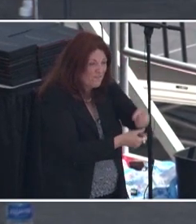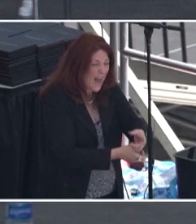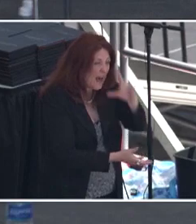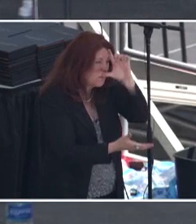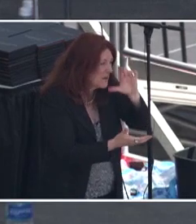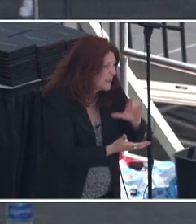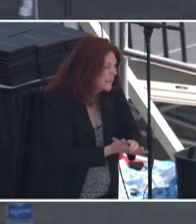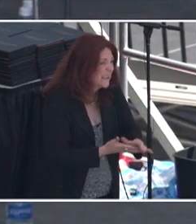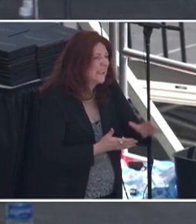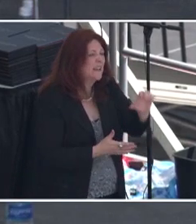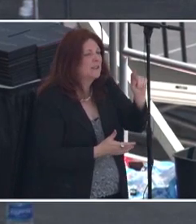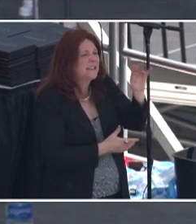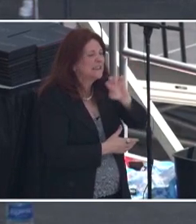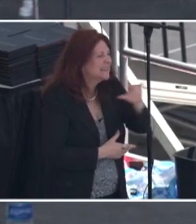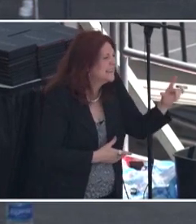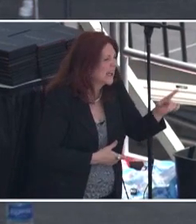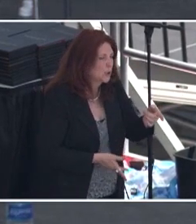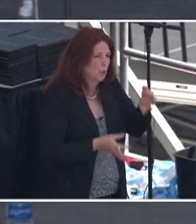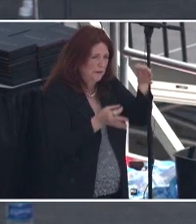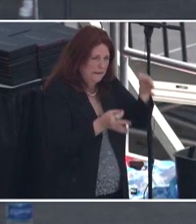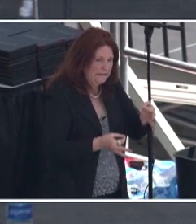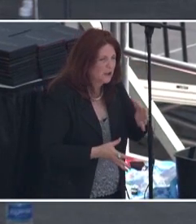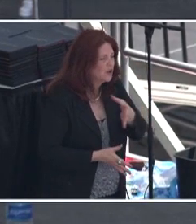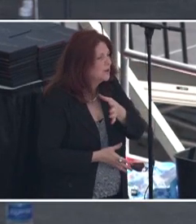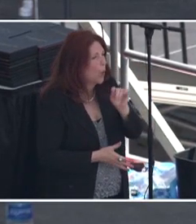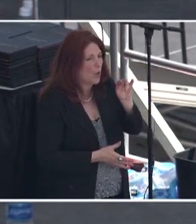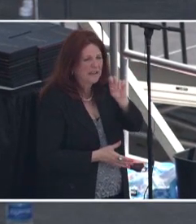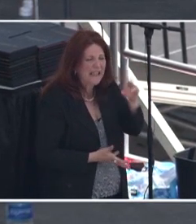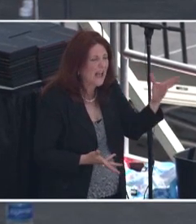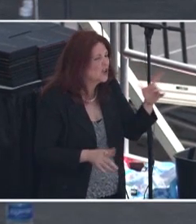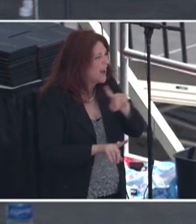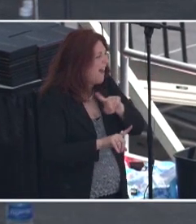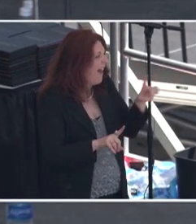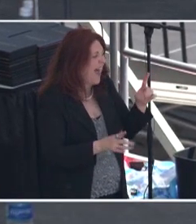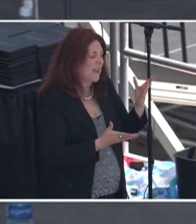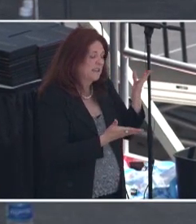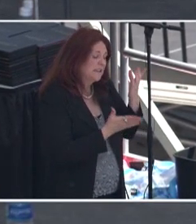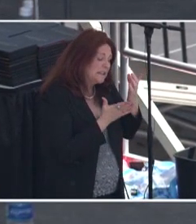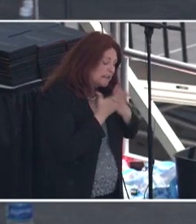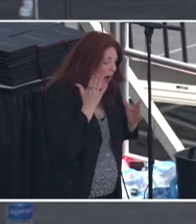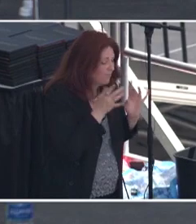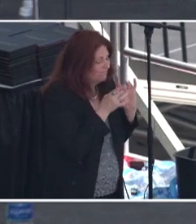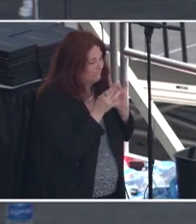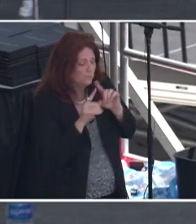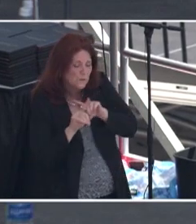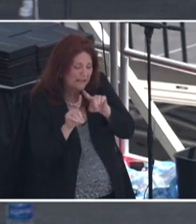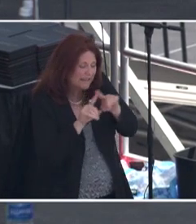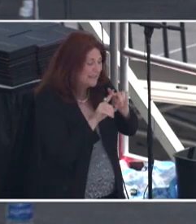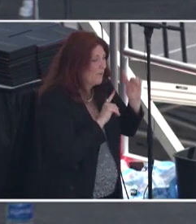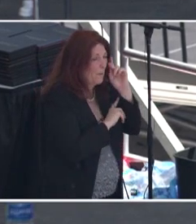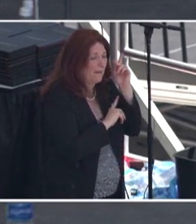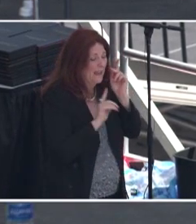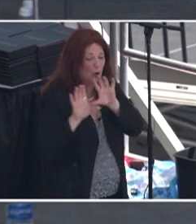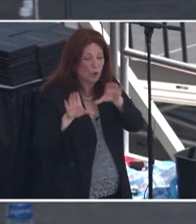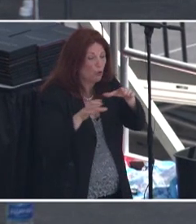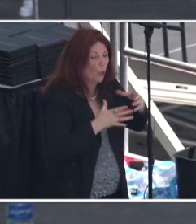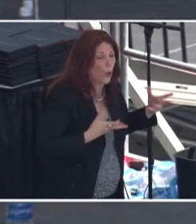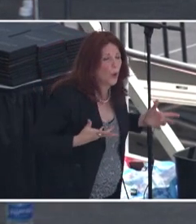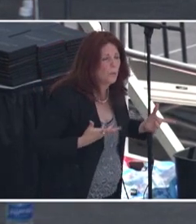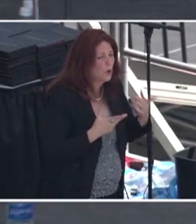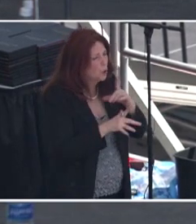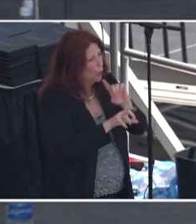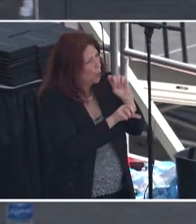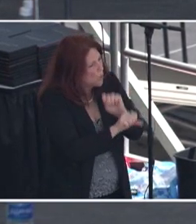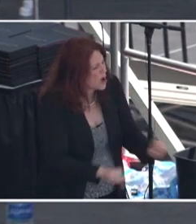sexual orientations, and even political affiliations. You've worked alongside your classmates